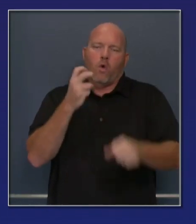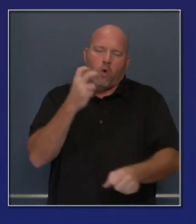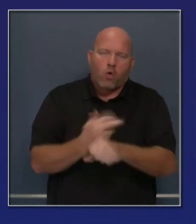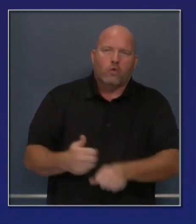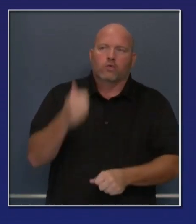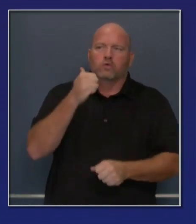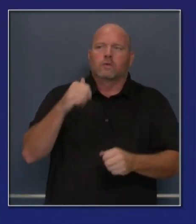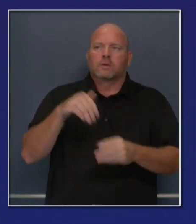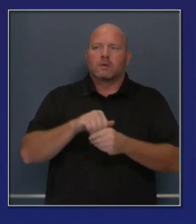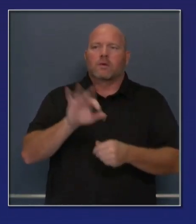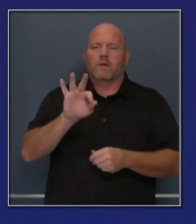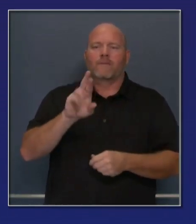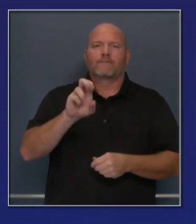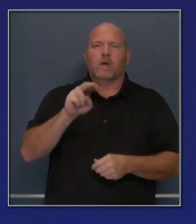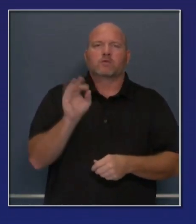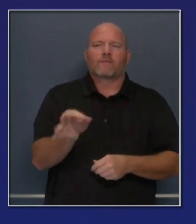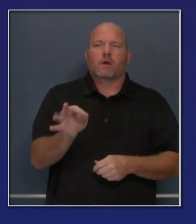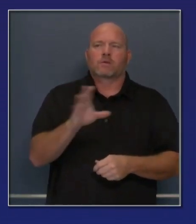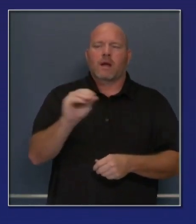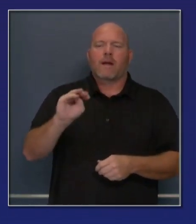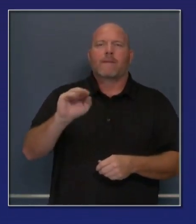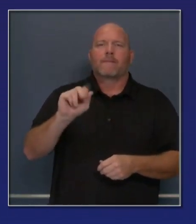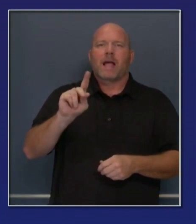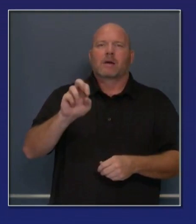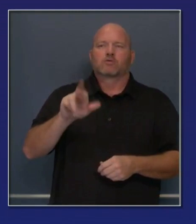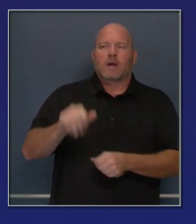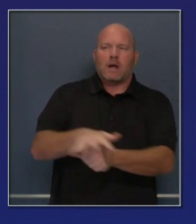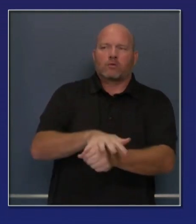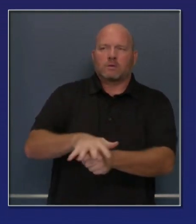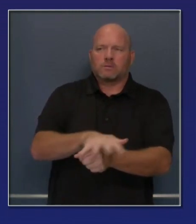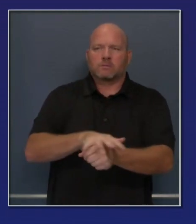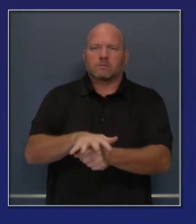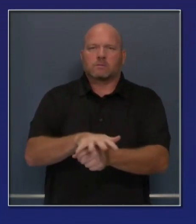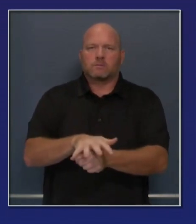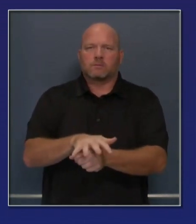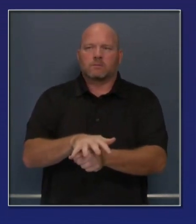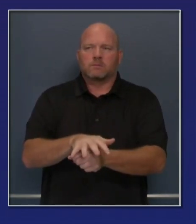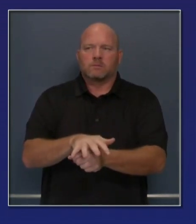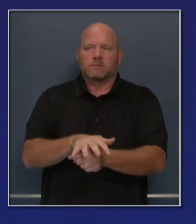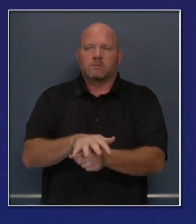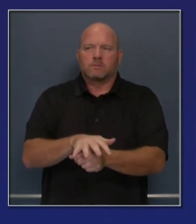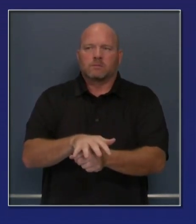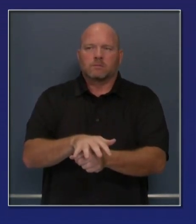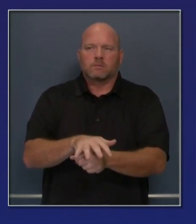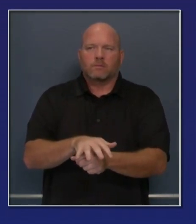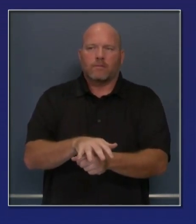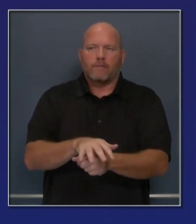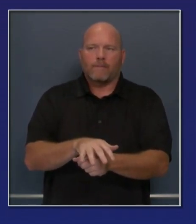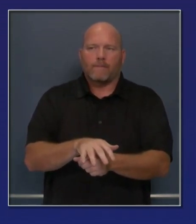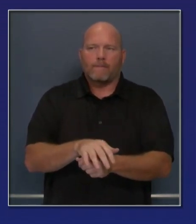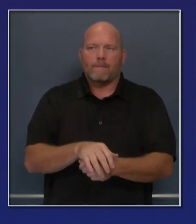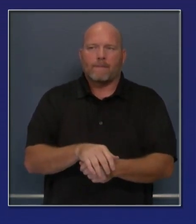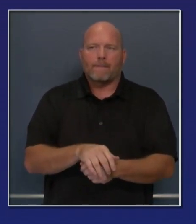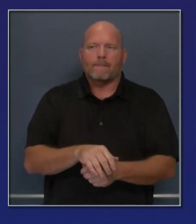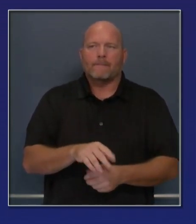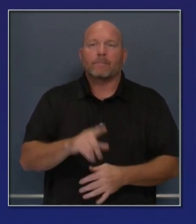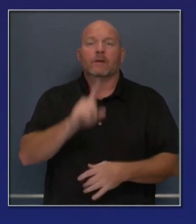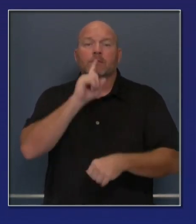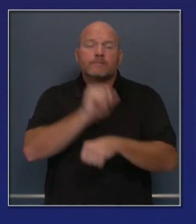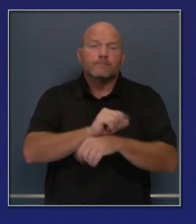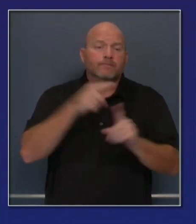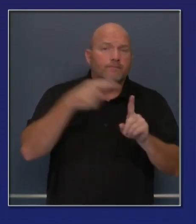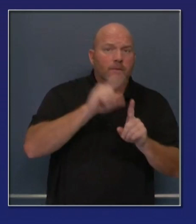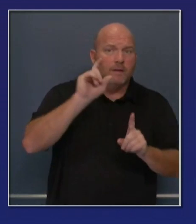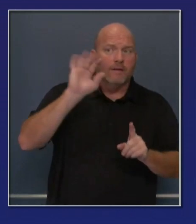and Madera area in this unified command complex, again, working with the federal government, a lot of federal acreage